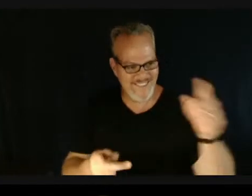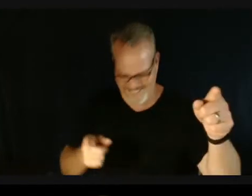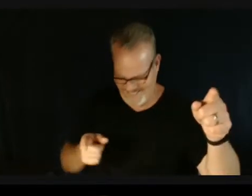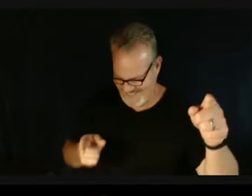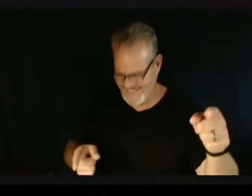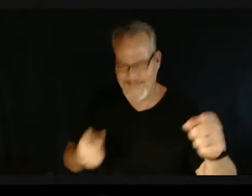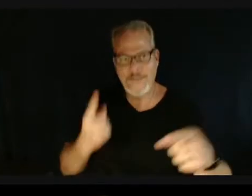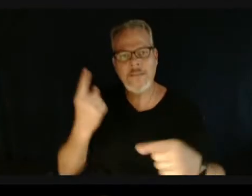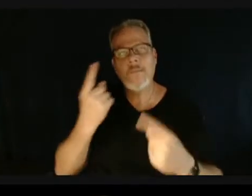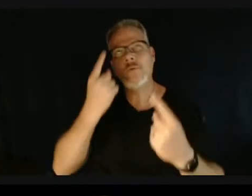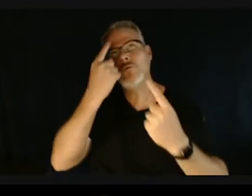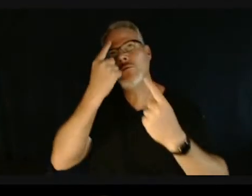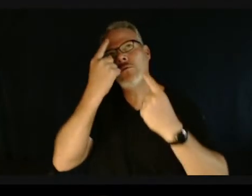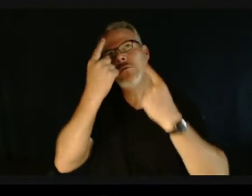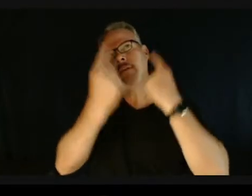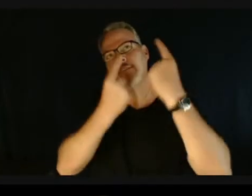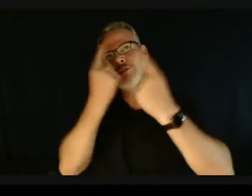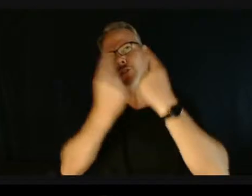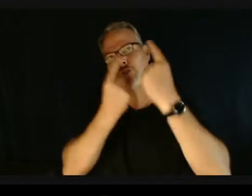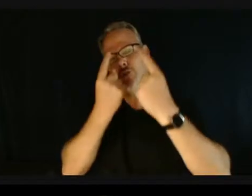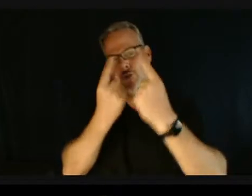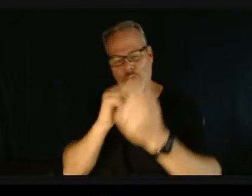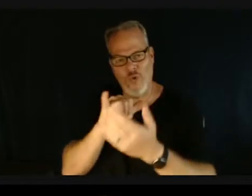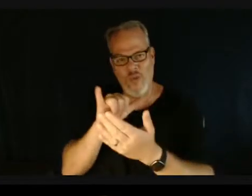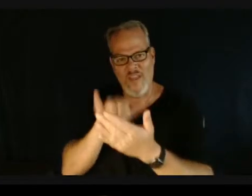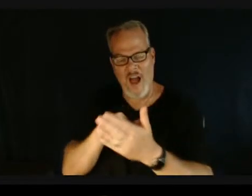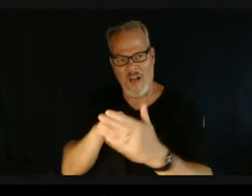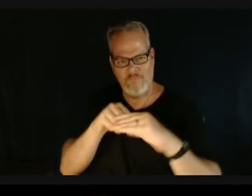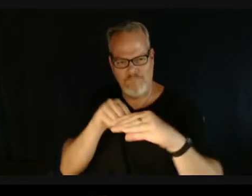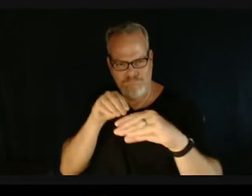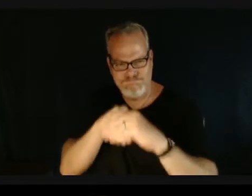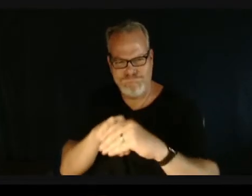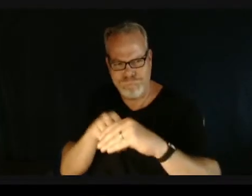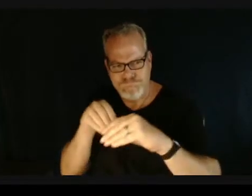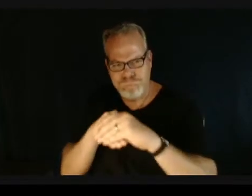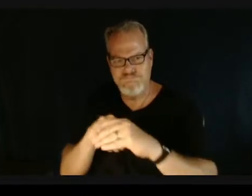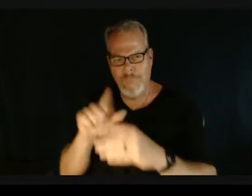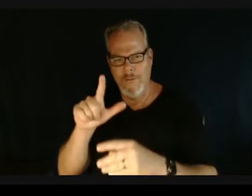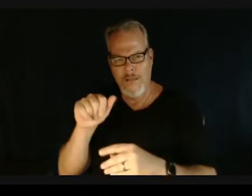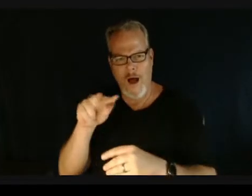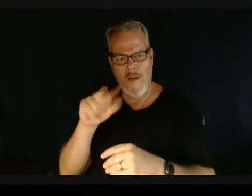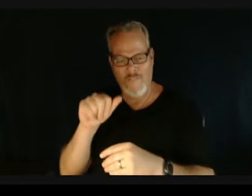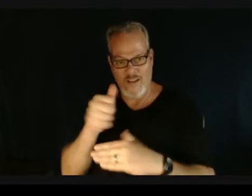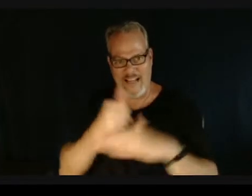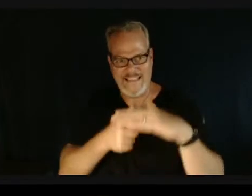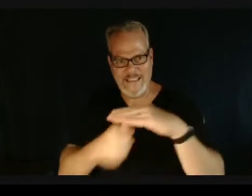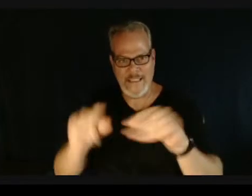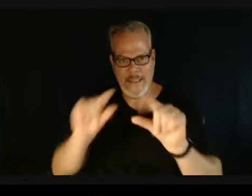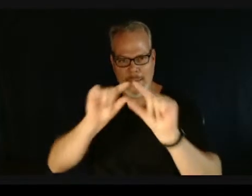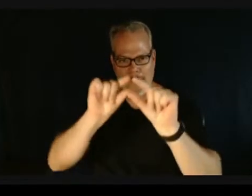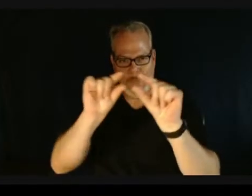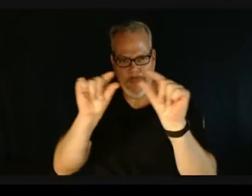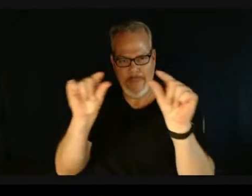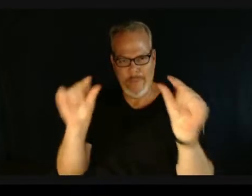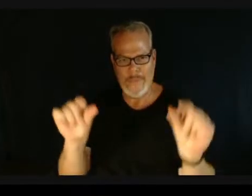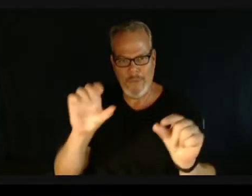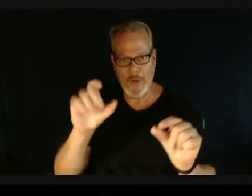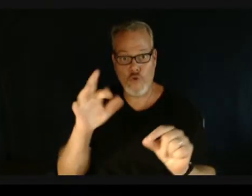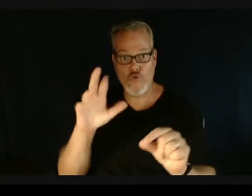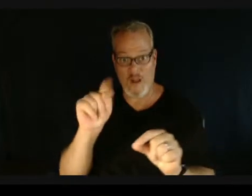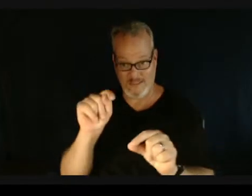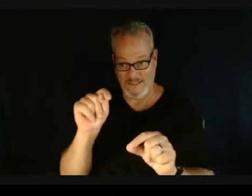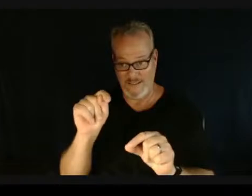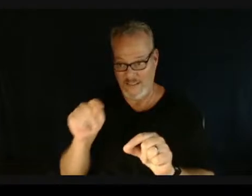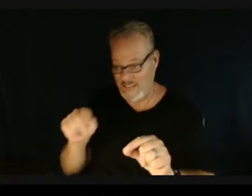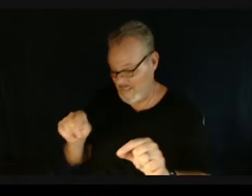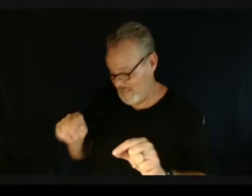as well as this injection of lava underneath the crust as well, right? So when later we see that ooze-up flows pop up over here to the right of this camera, it